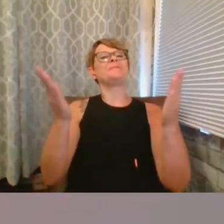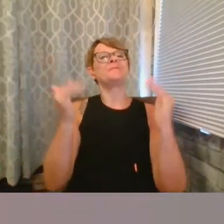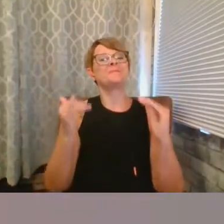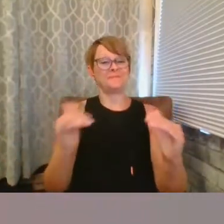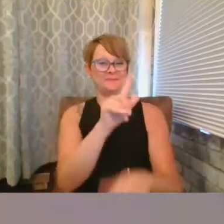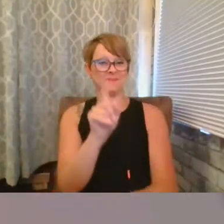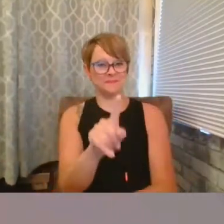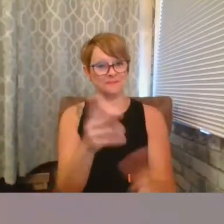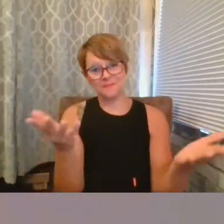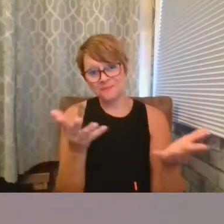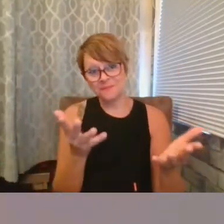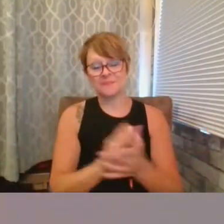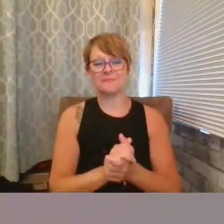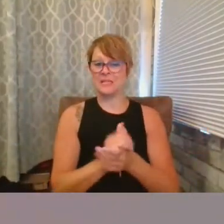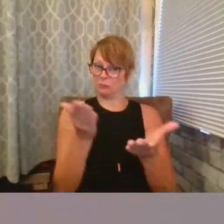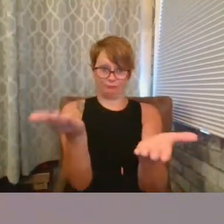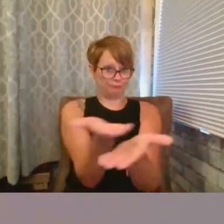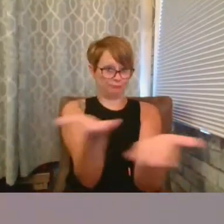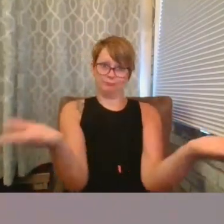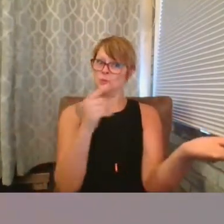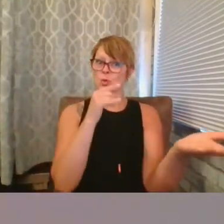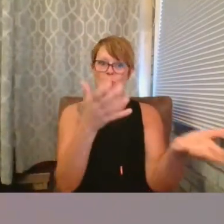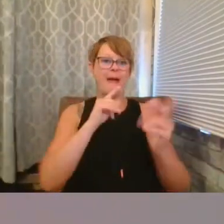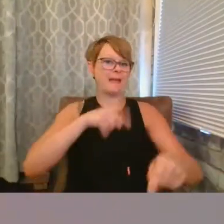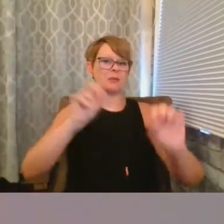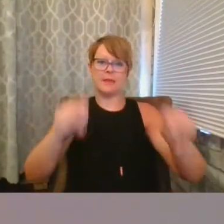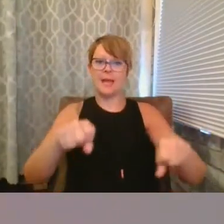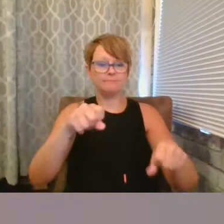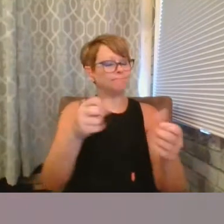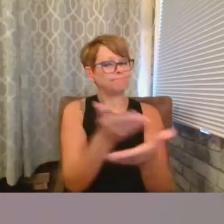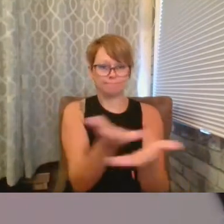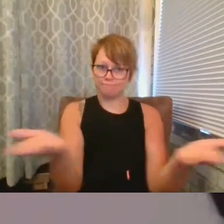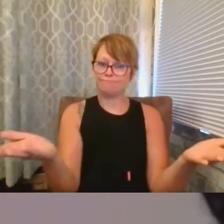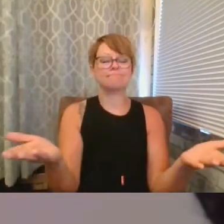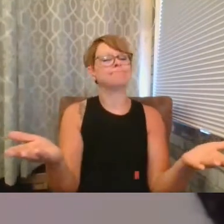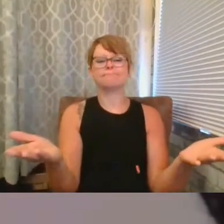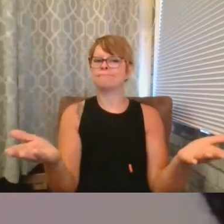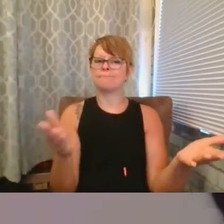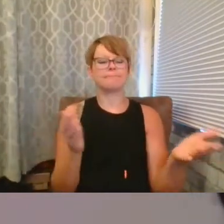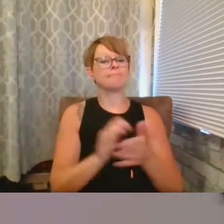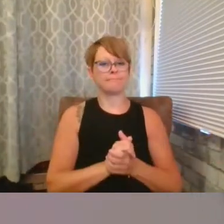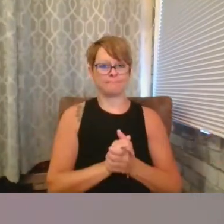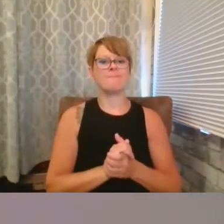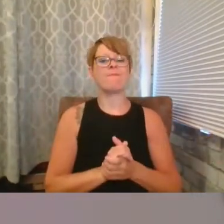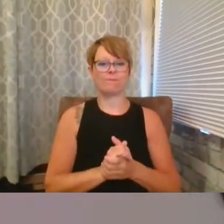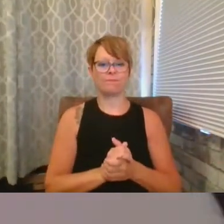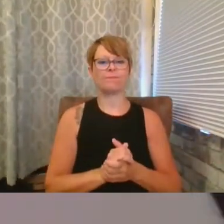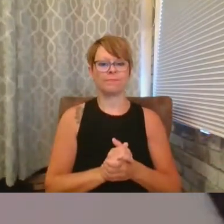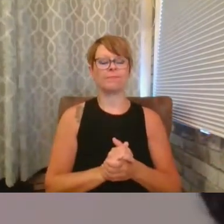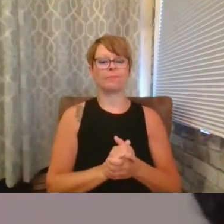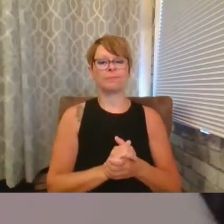again, feel free to answer whoever it suits goes with your stories